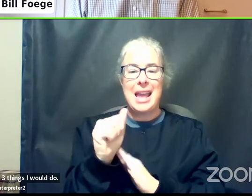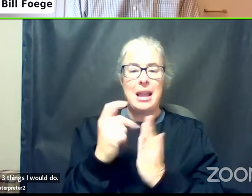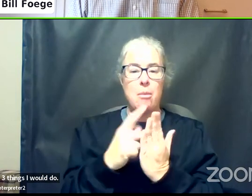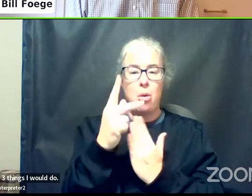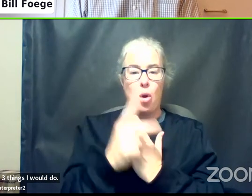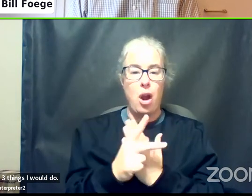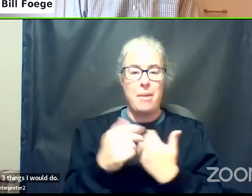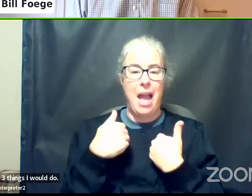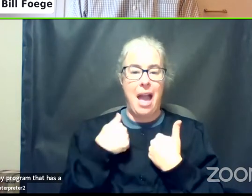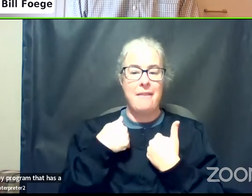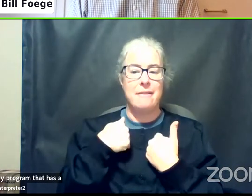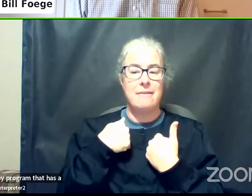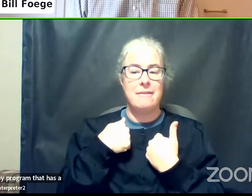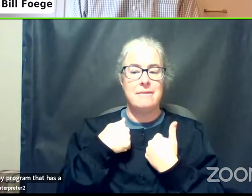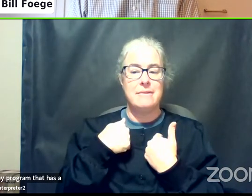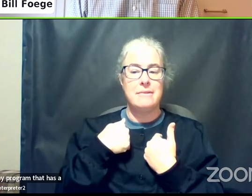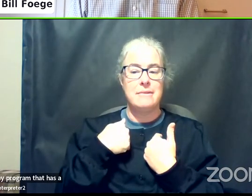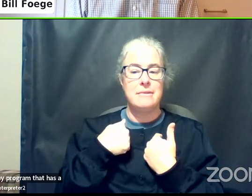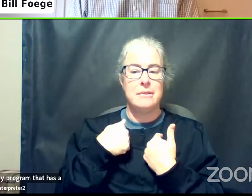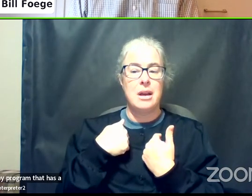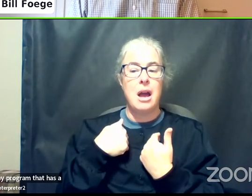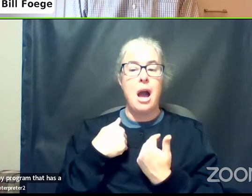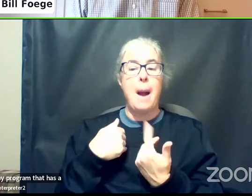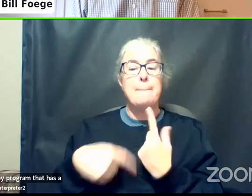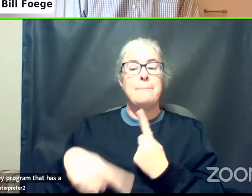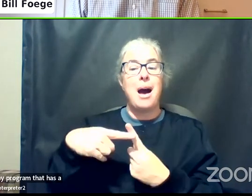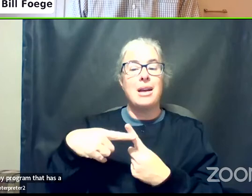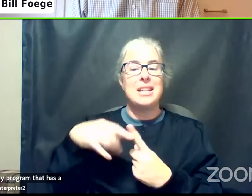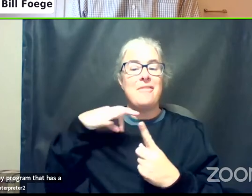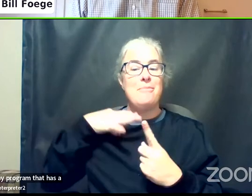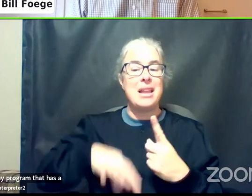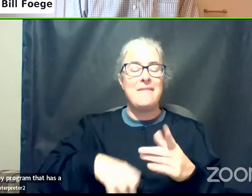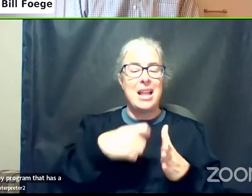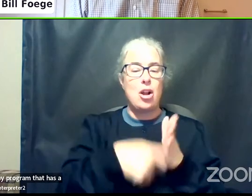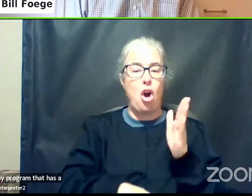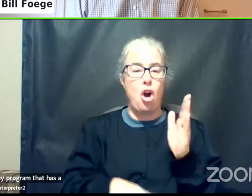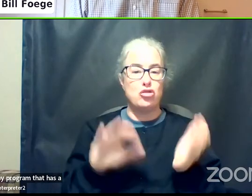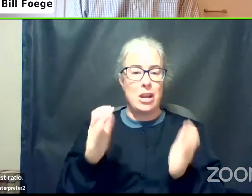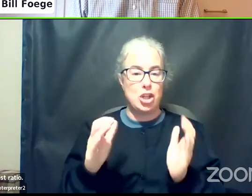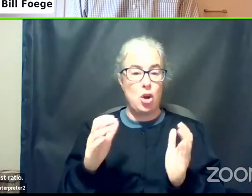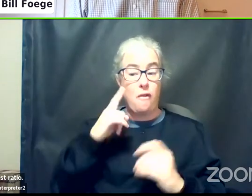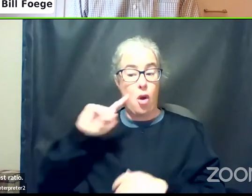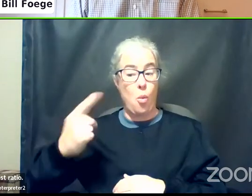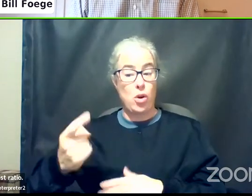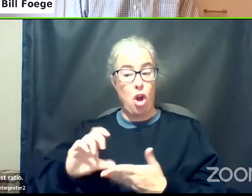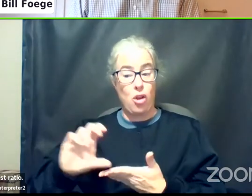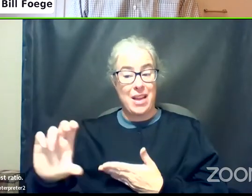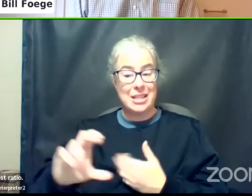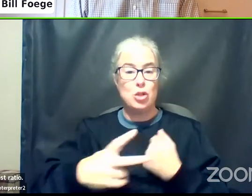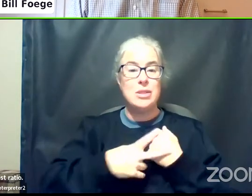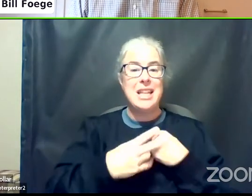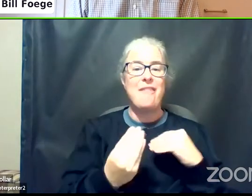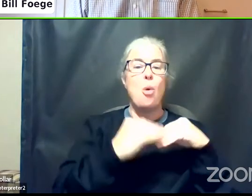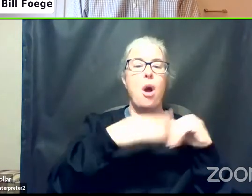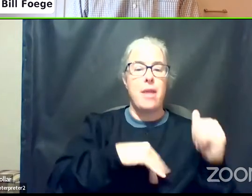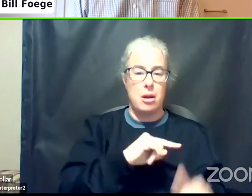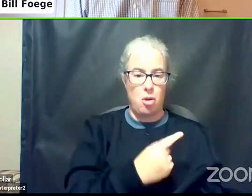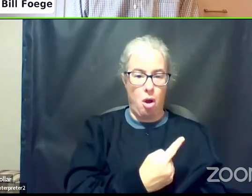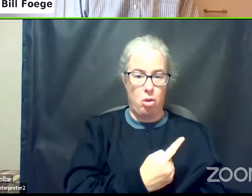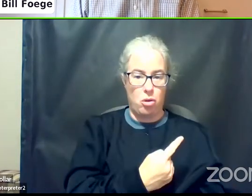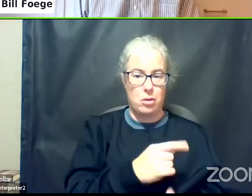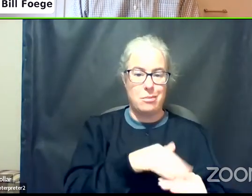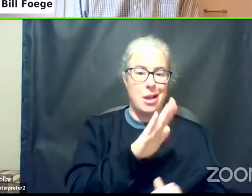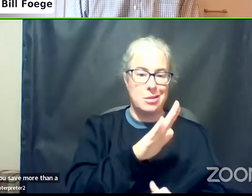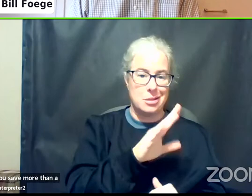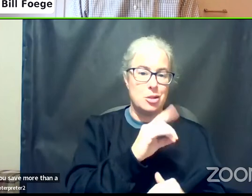that has a positive benefit cost ratio that is for a dollar invested you save more than a dollar plus